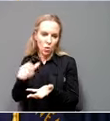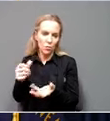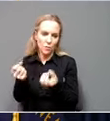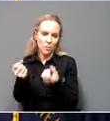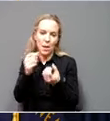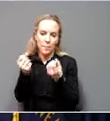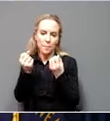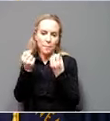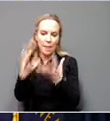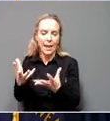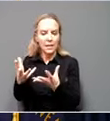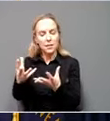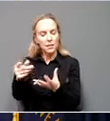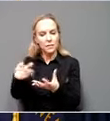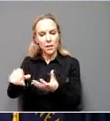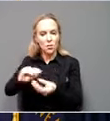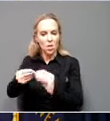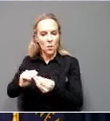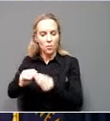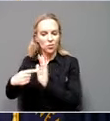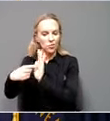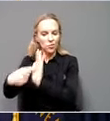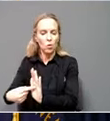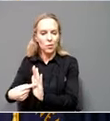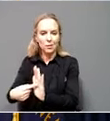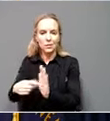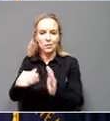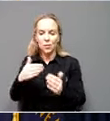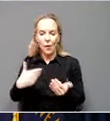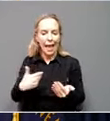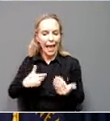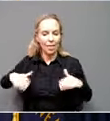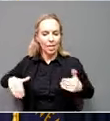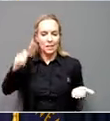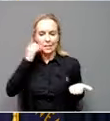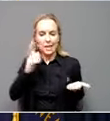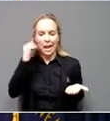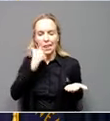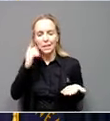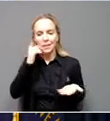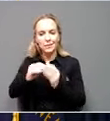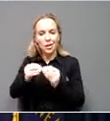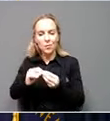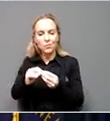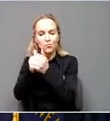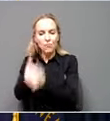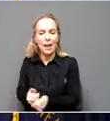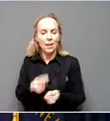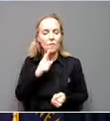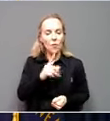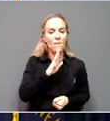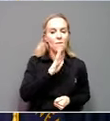part pulled out. We don't yet have a daily 5 to 11 tracker just